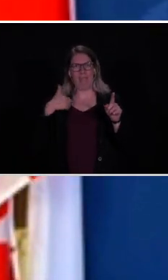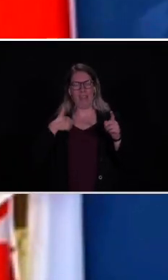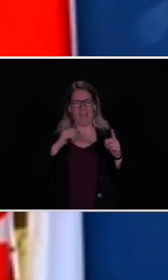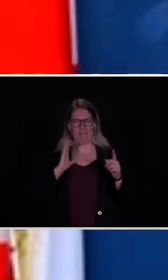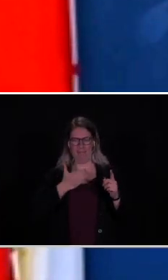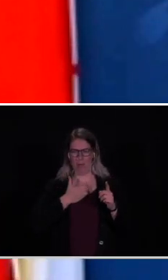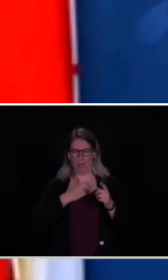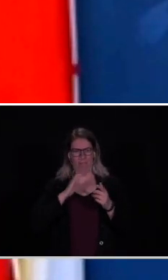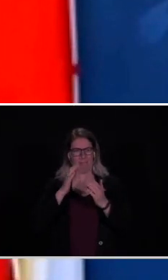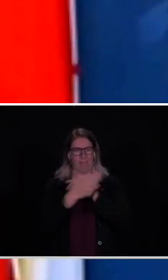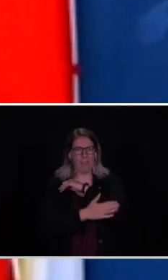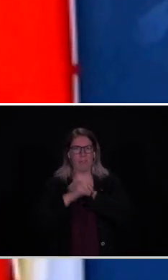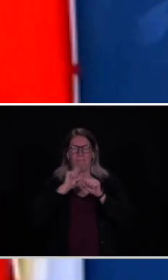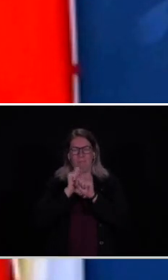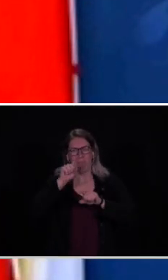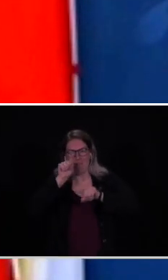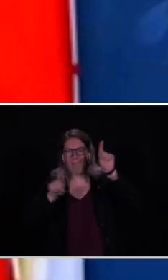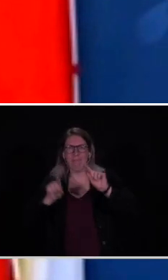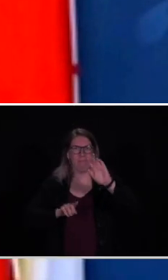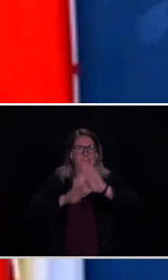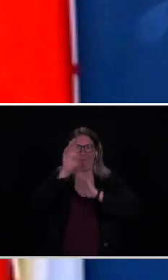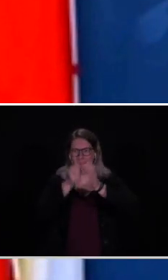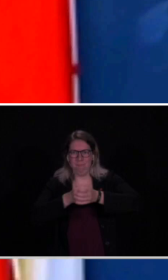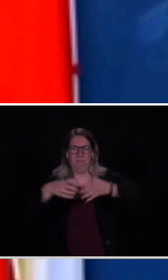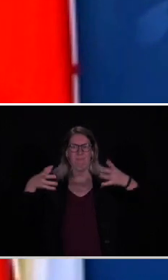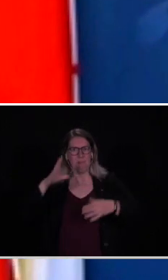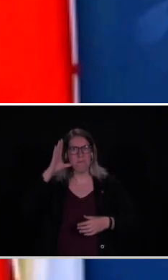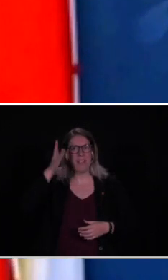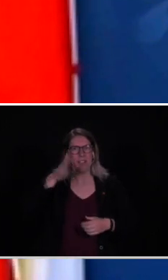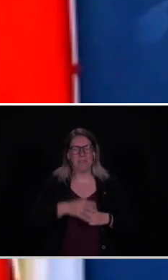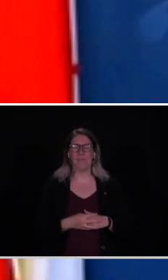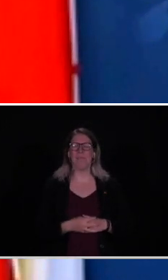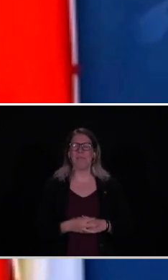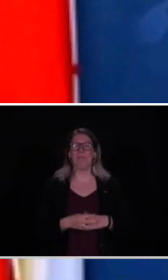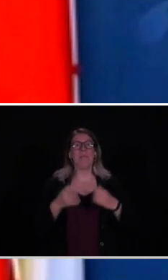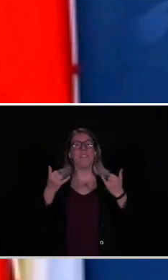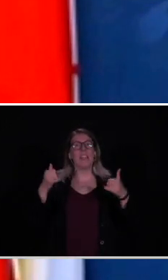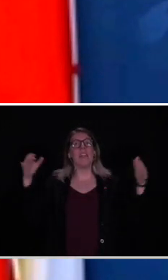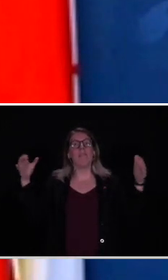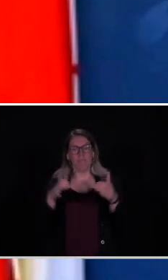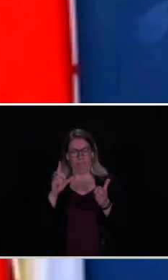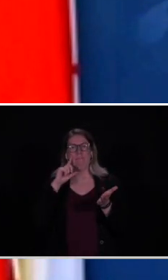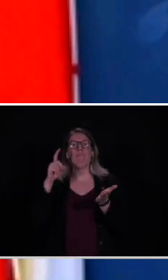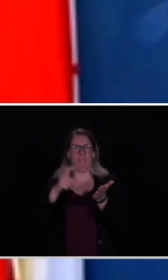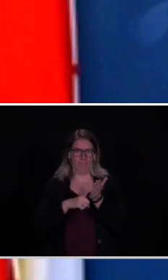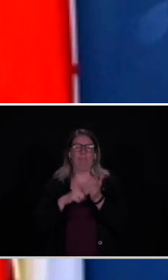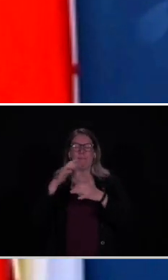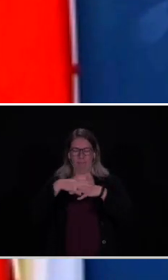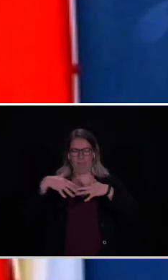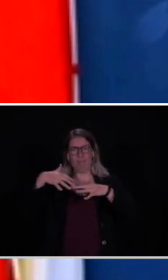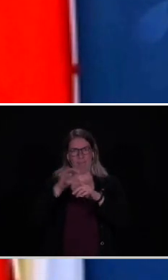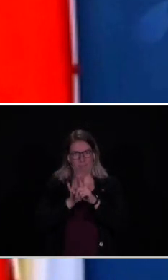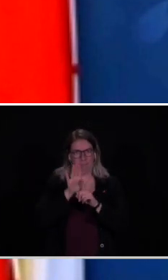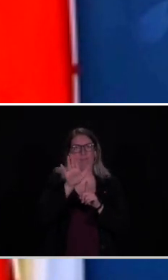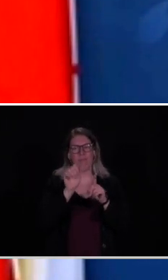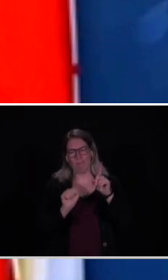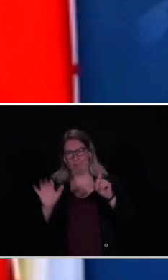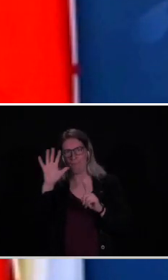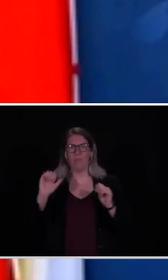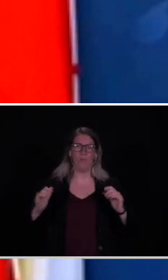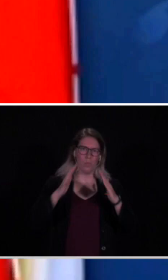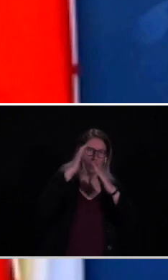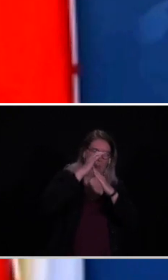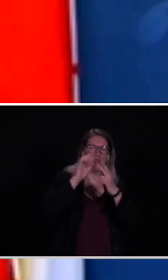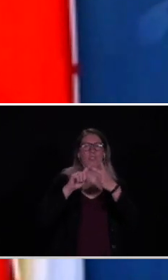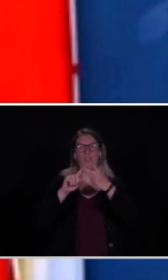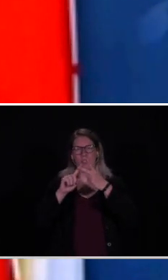we have built and will continue to improve together. Today, as we gather on the traditional and ancestral territories of the Squamish and Tsleil-Waututh